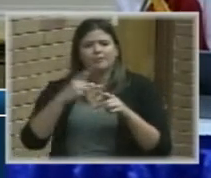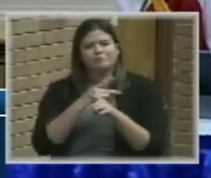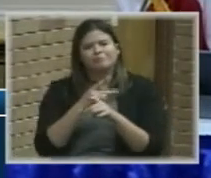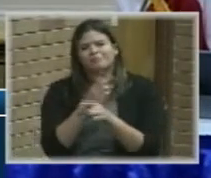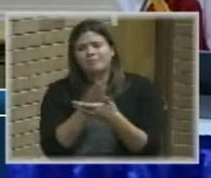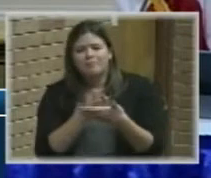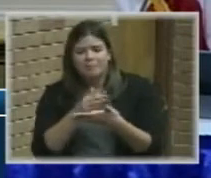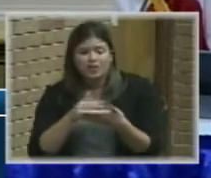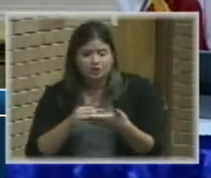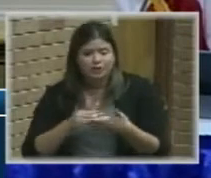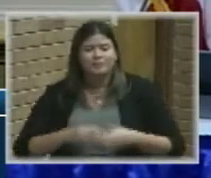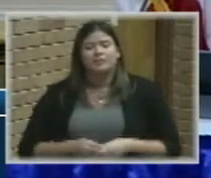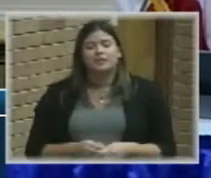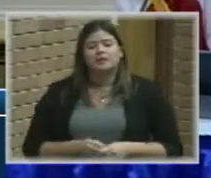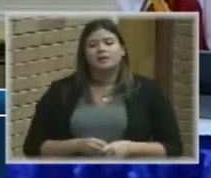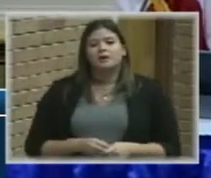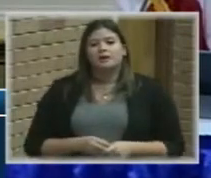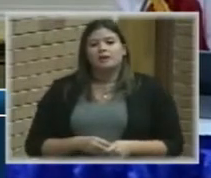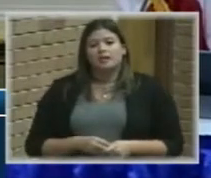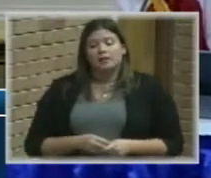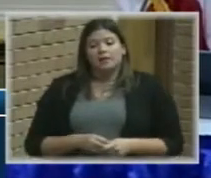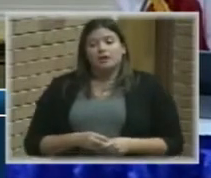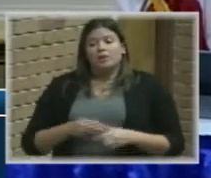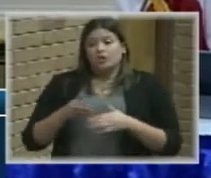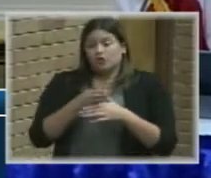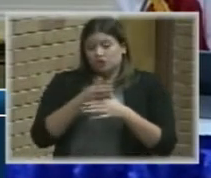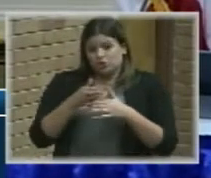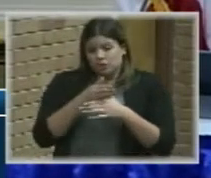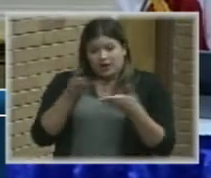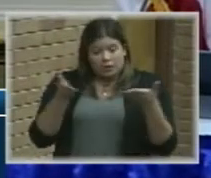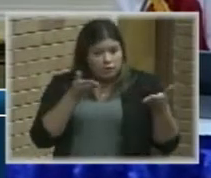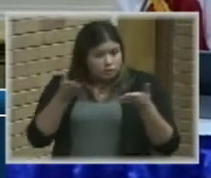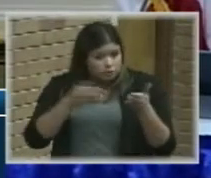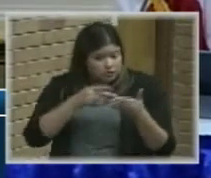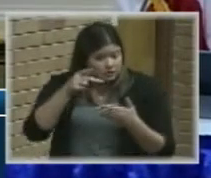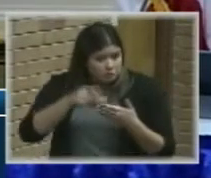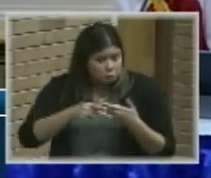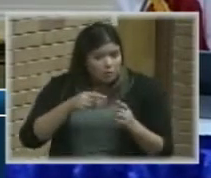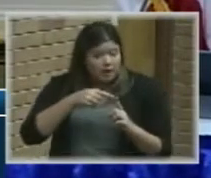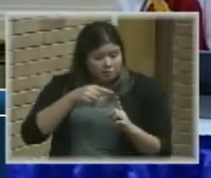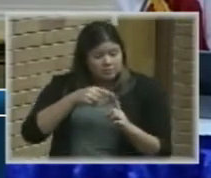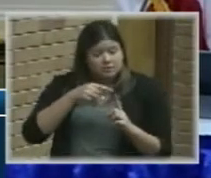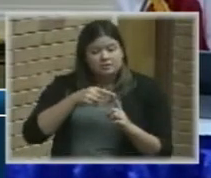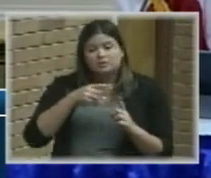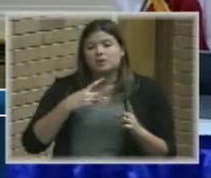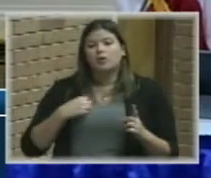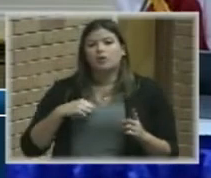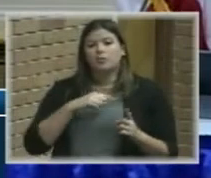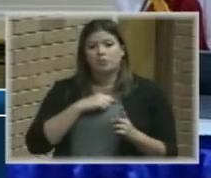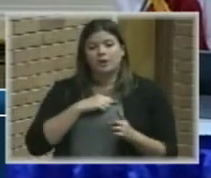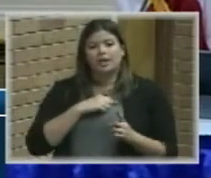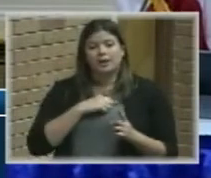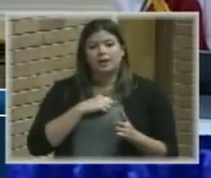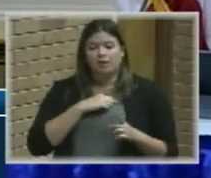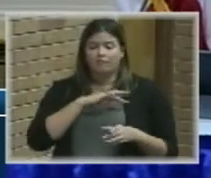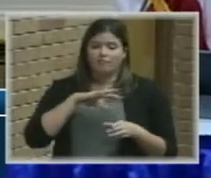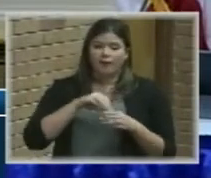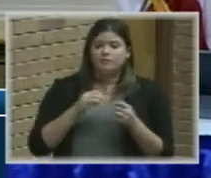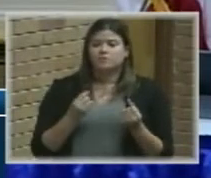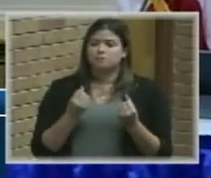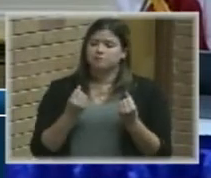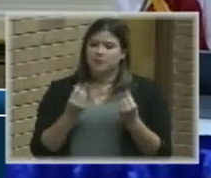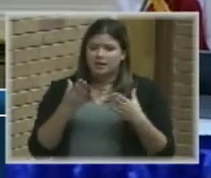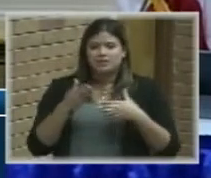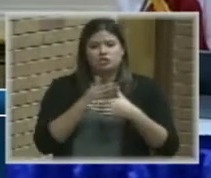coin. In particular, shared service programs. We are parties to a number of shared